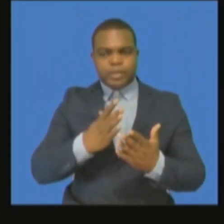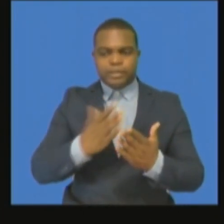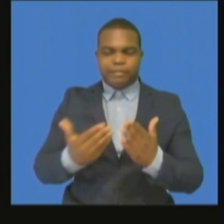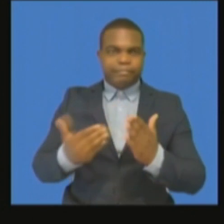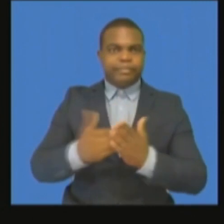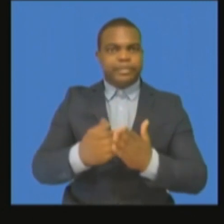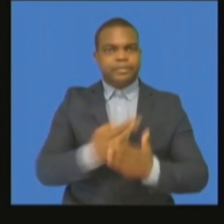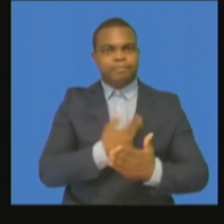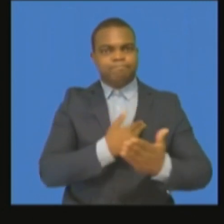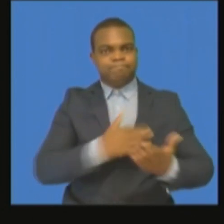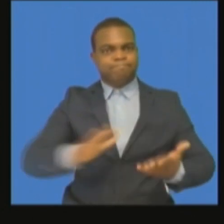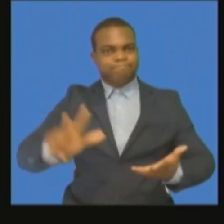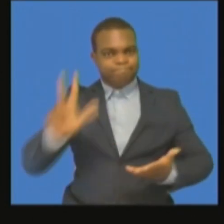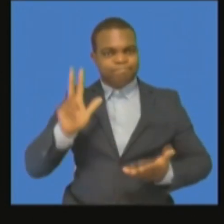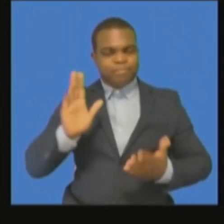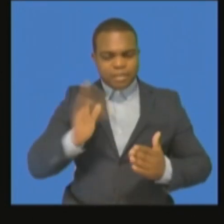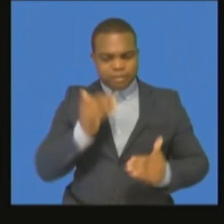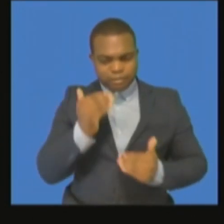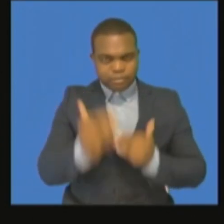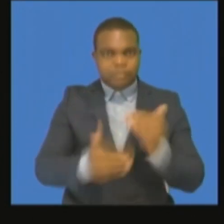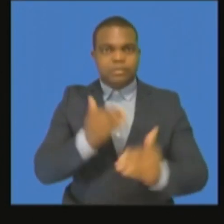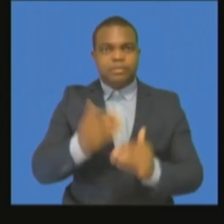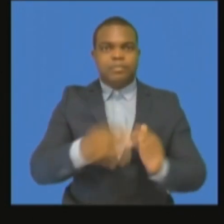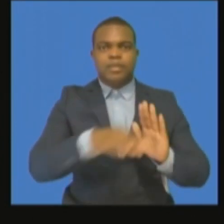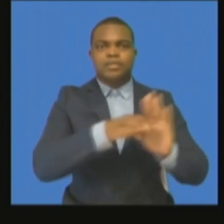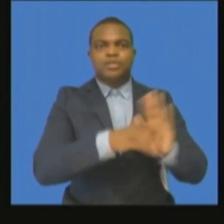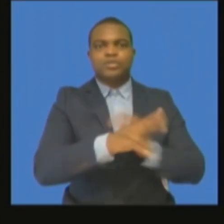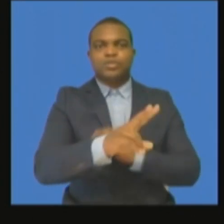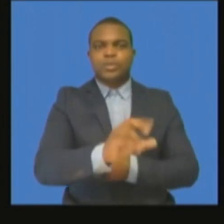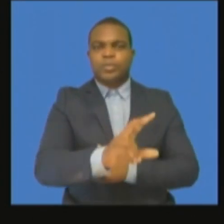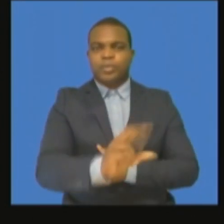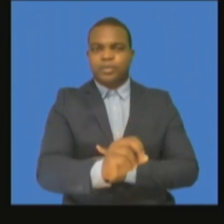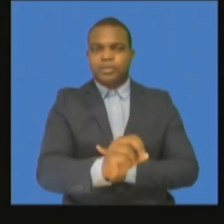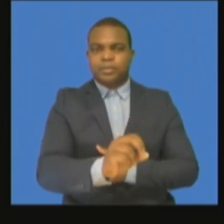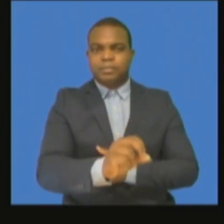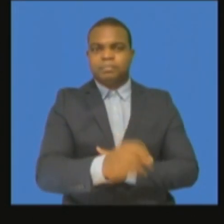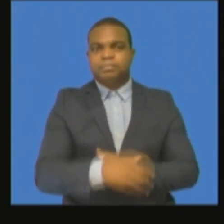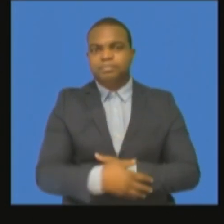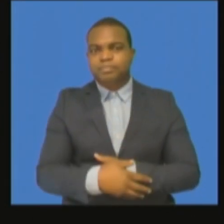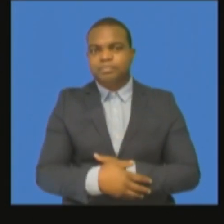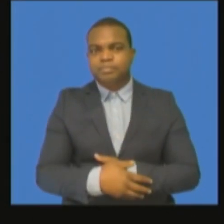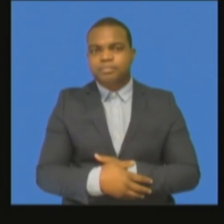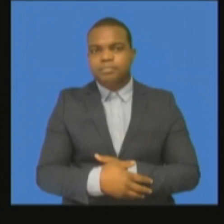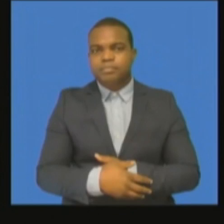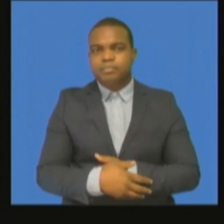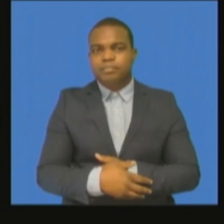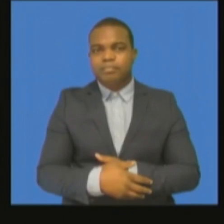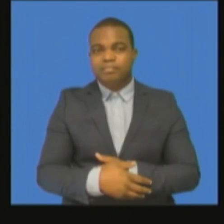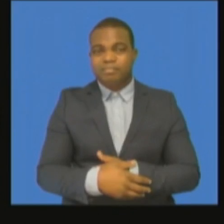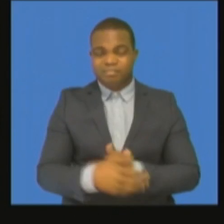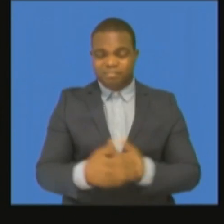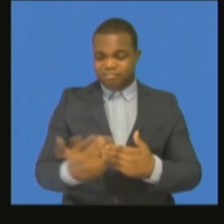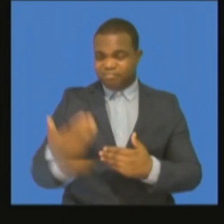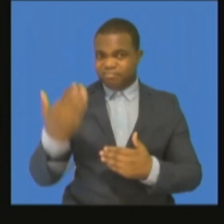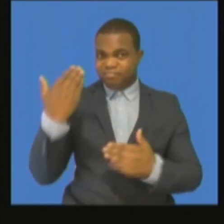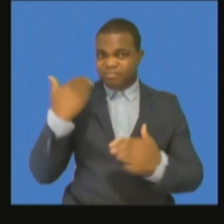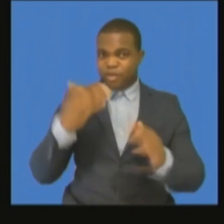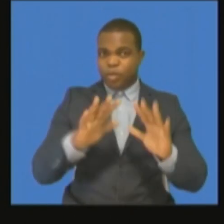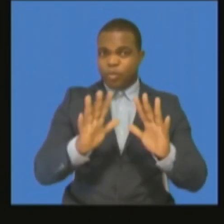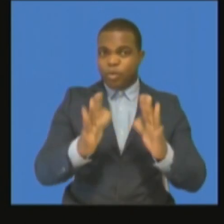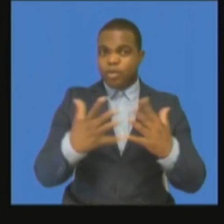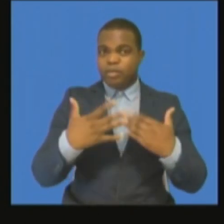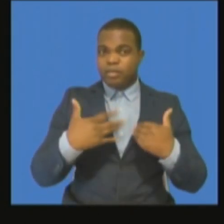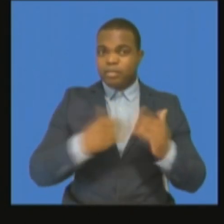In its 1995 World Health Report, the WHO said the world's biggest killer and the greatest cause of